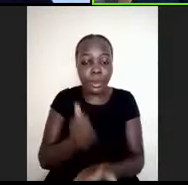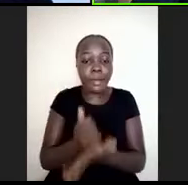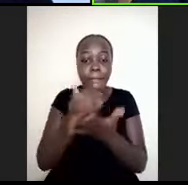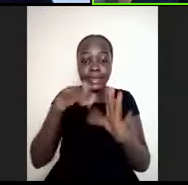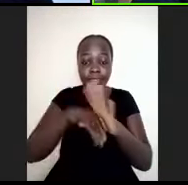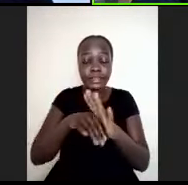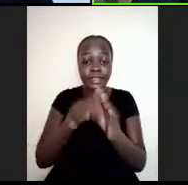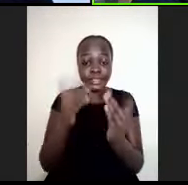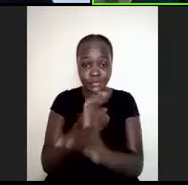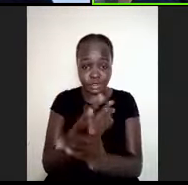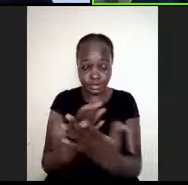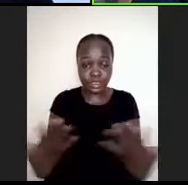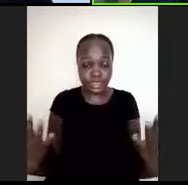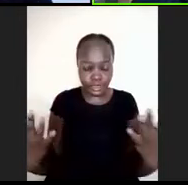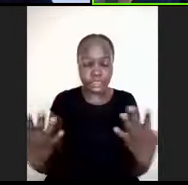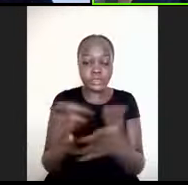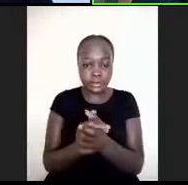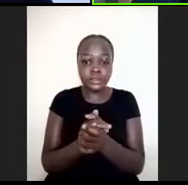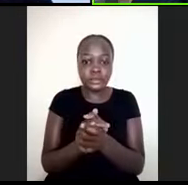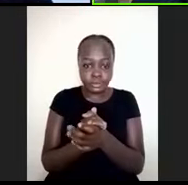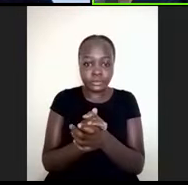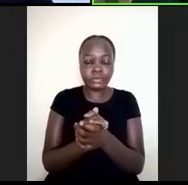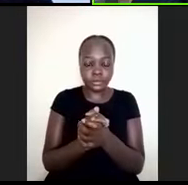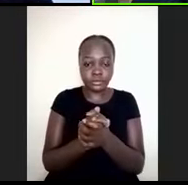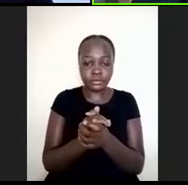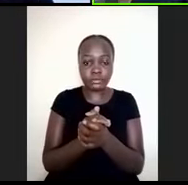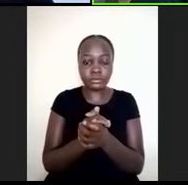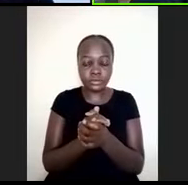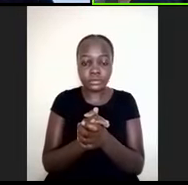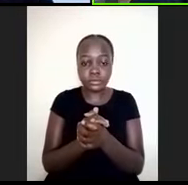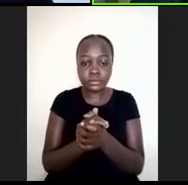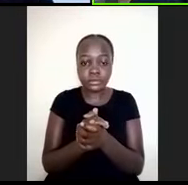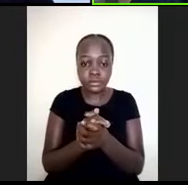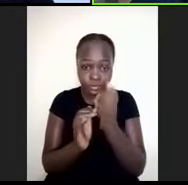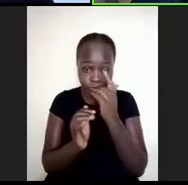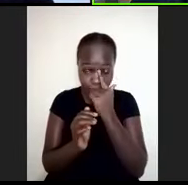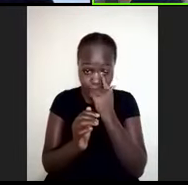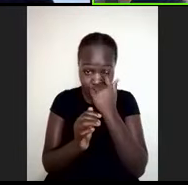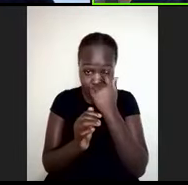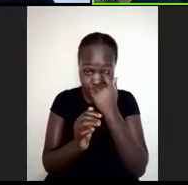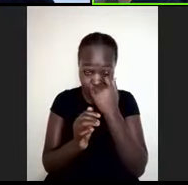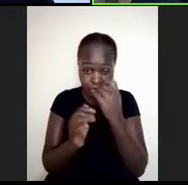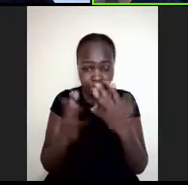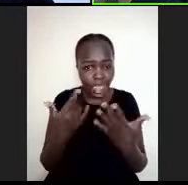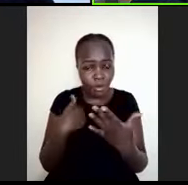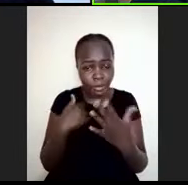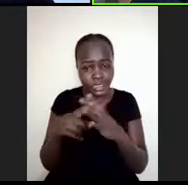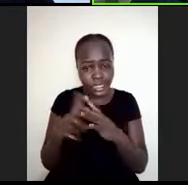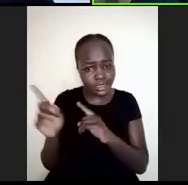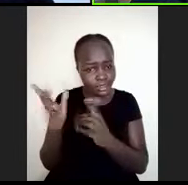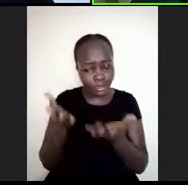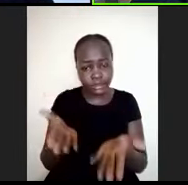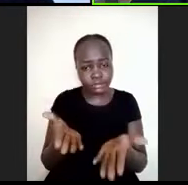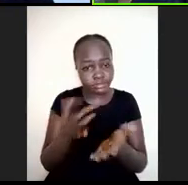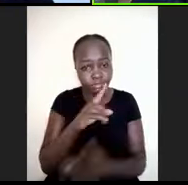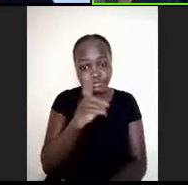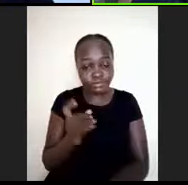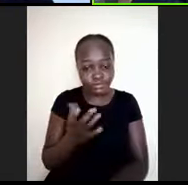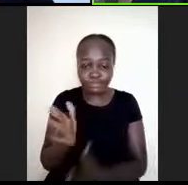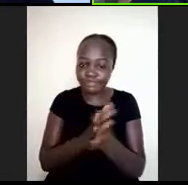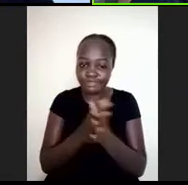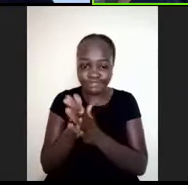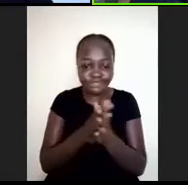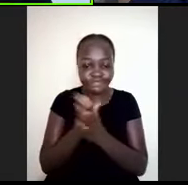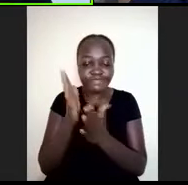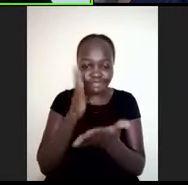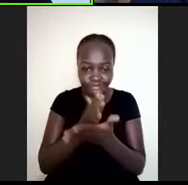two things, and I do that. So, how I began this journey is so